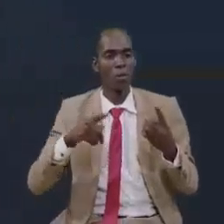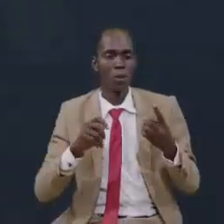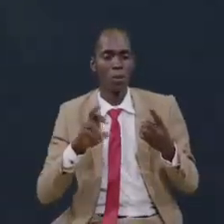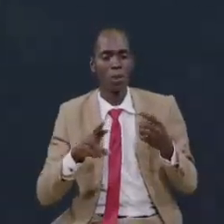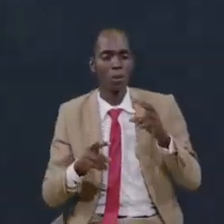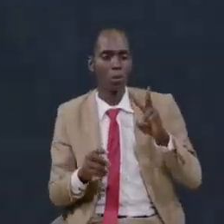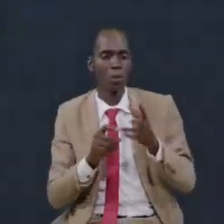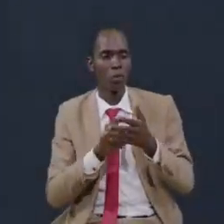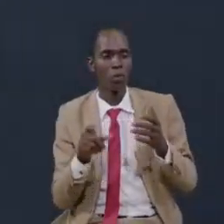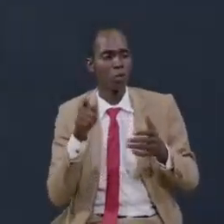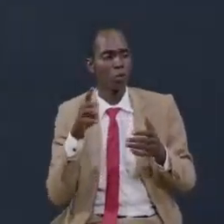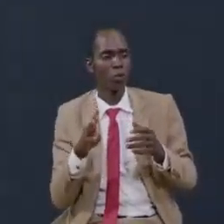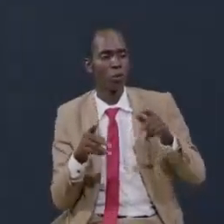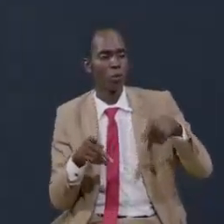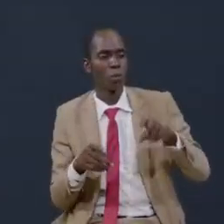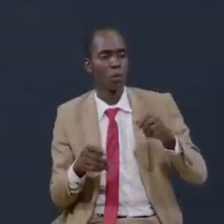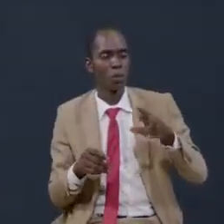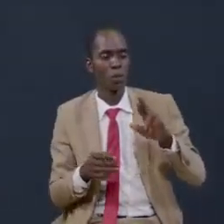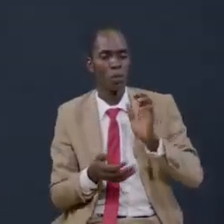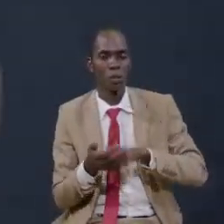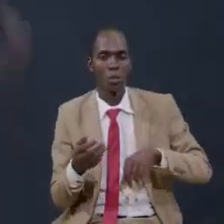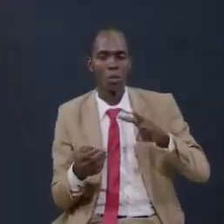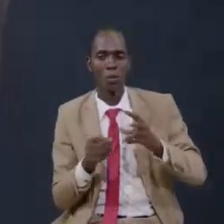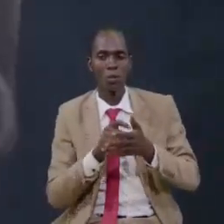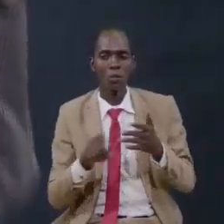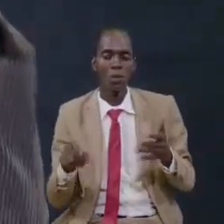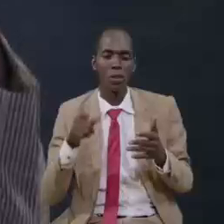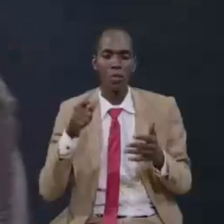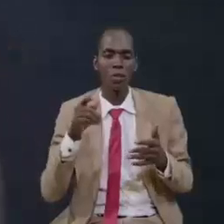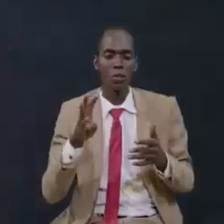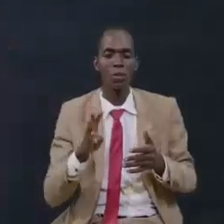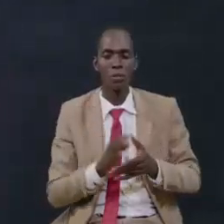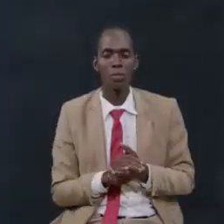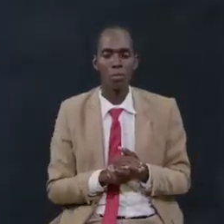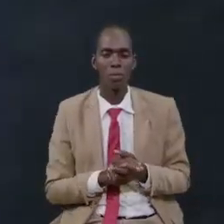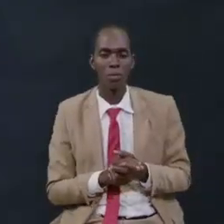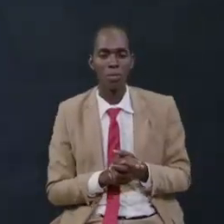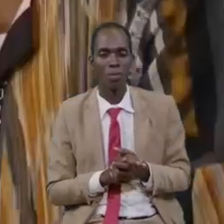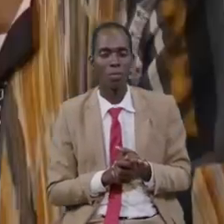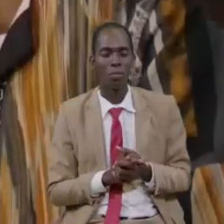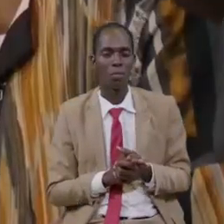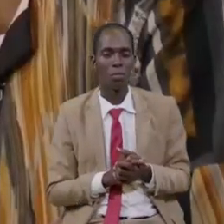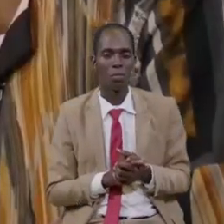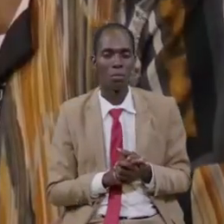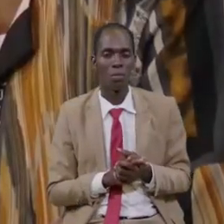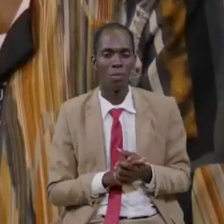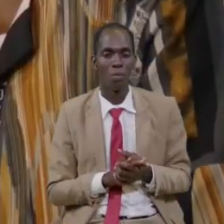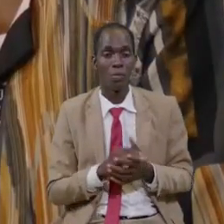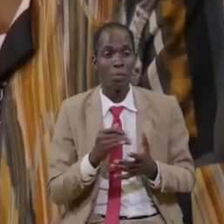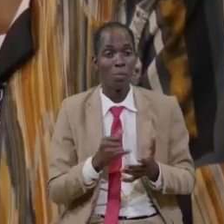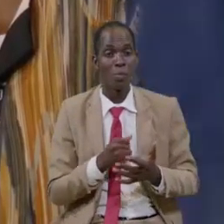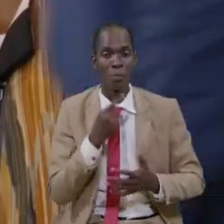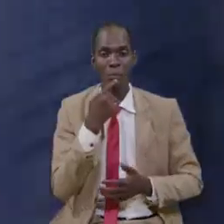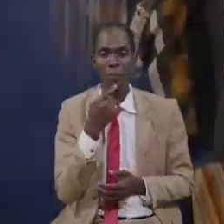1 Peter chapter 2, reading from verse 24, it tells us who his